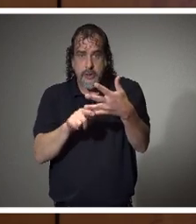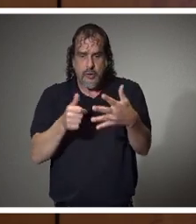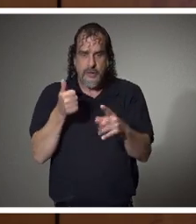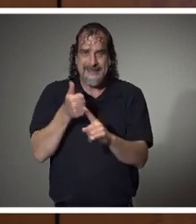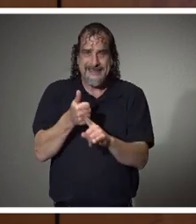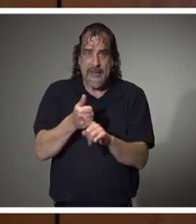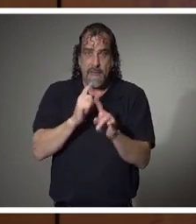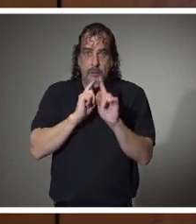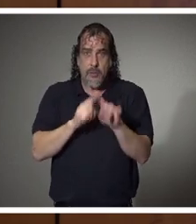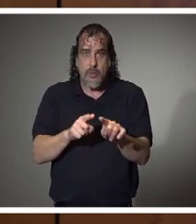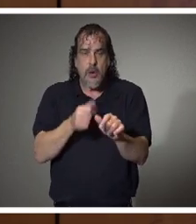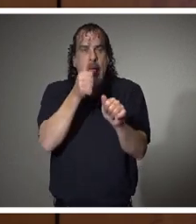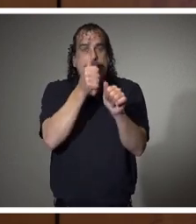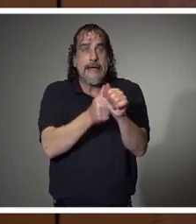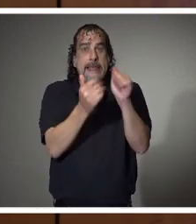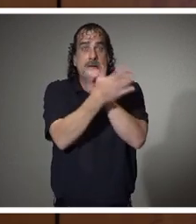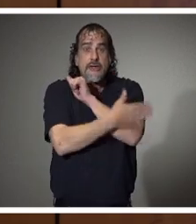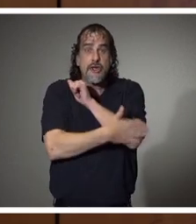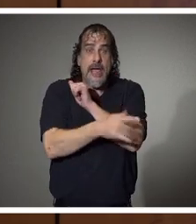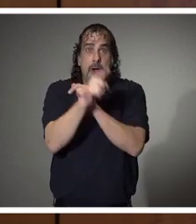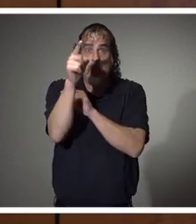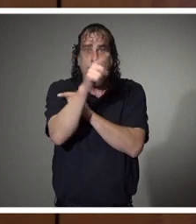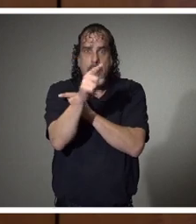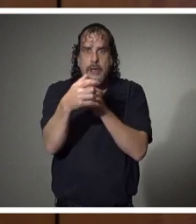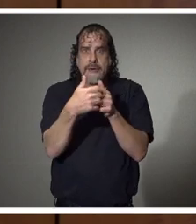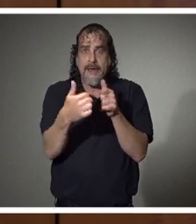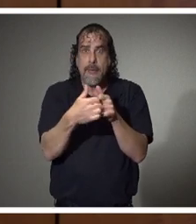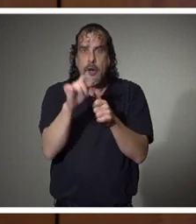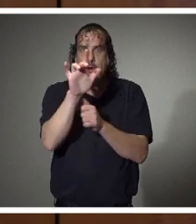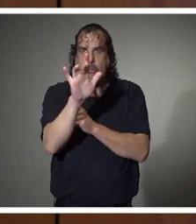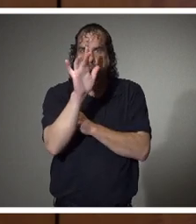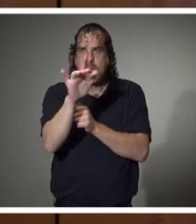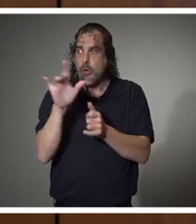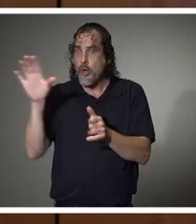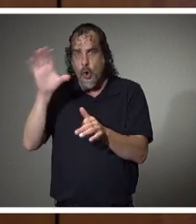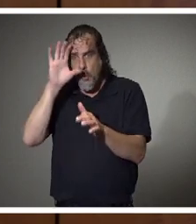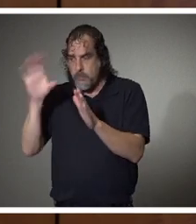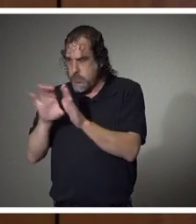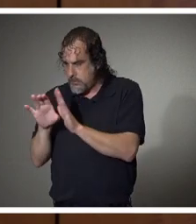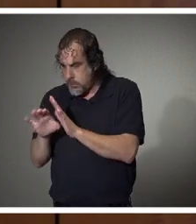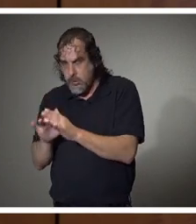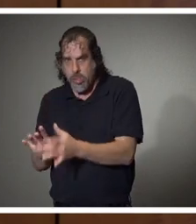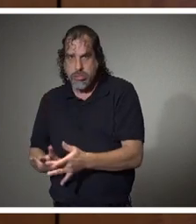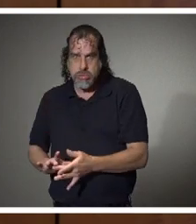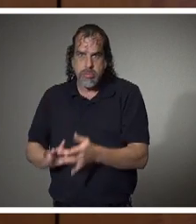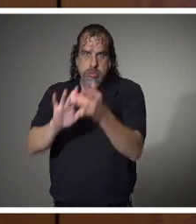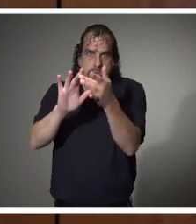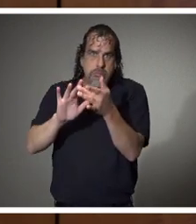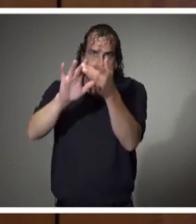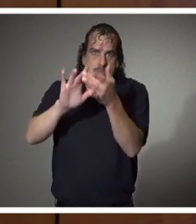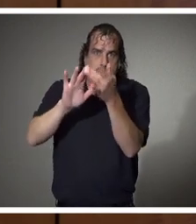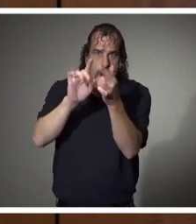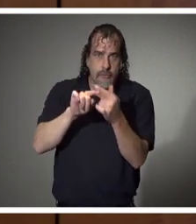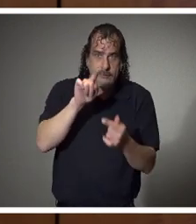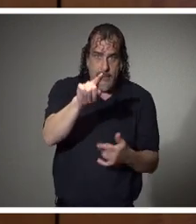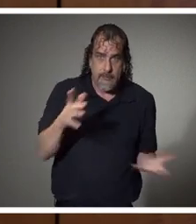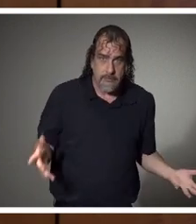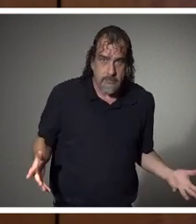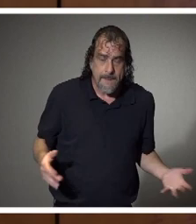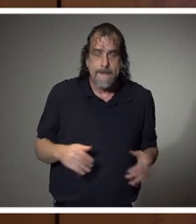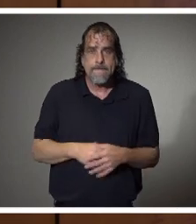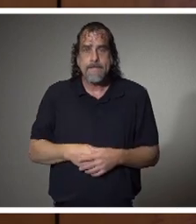and each county has a link where you can go in and upload photos and any damage that you have. If you go to the